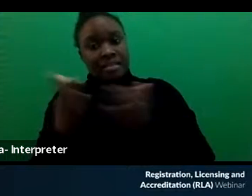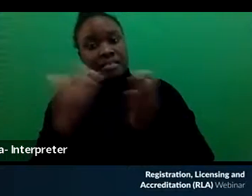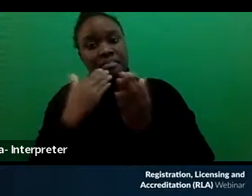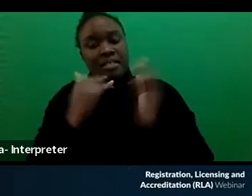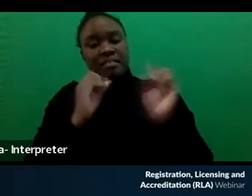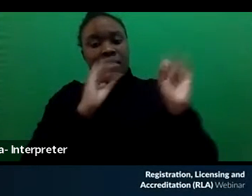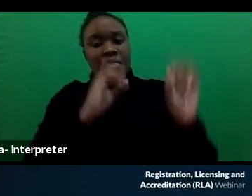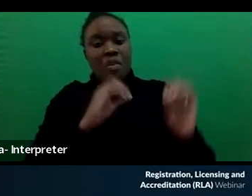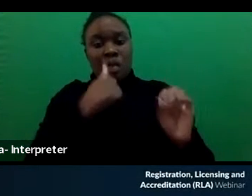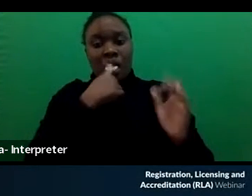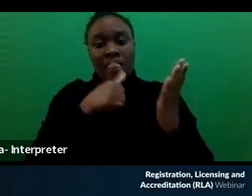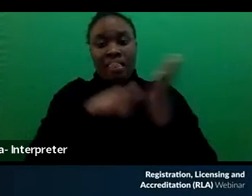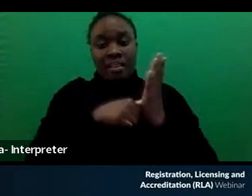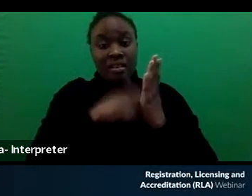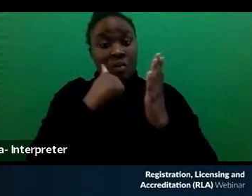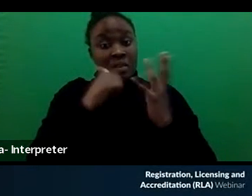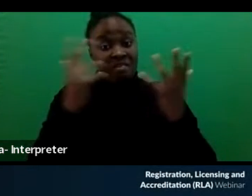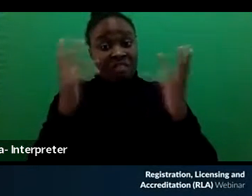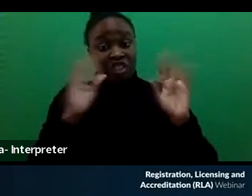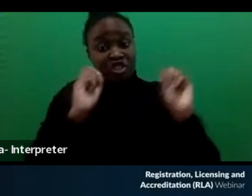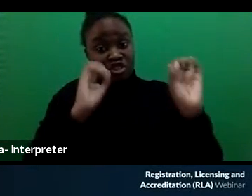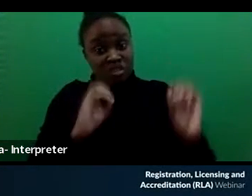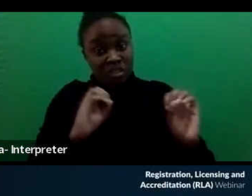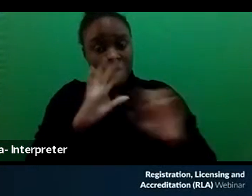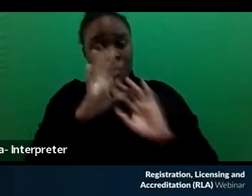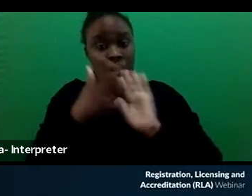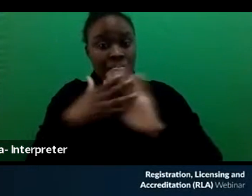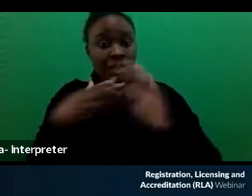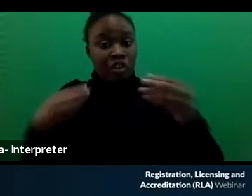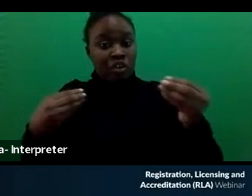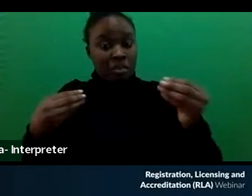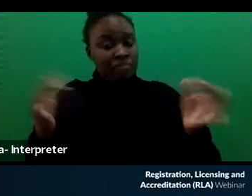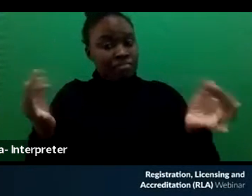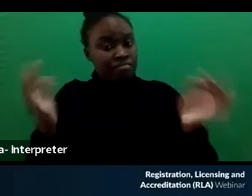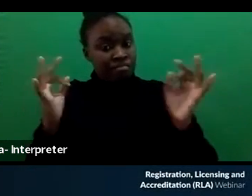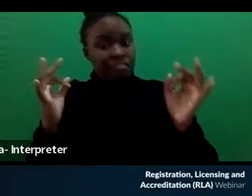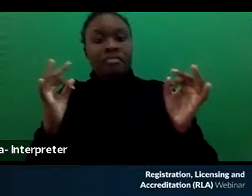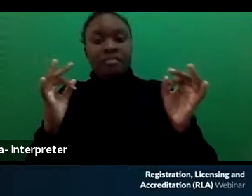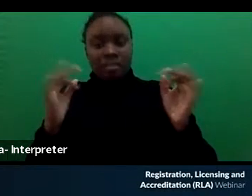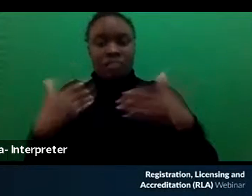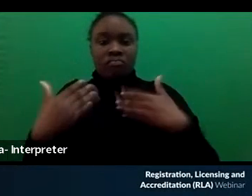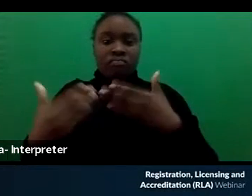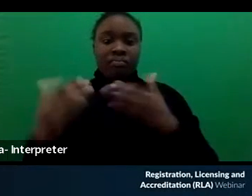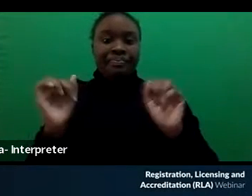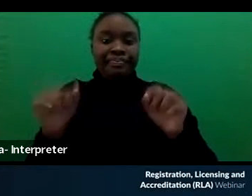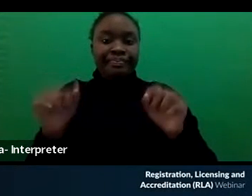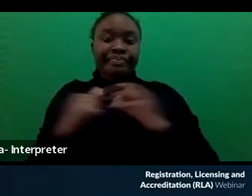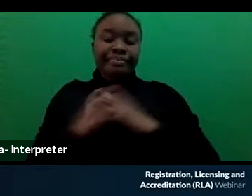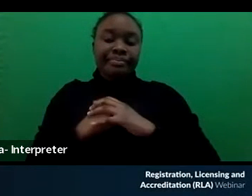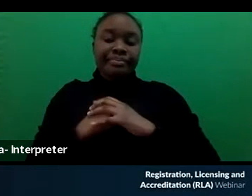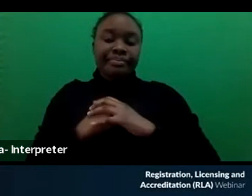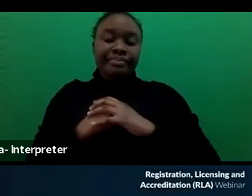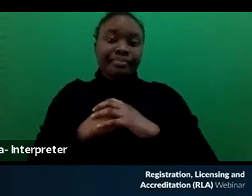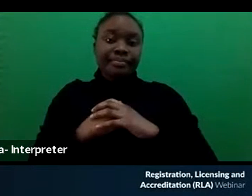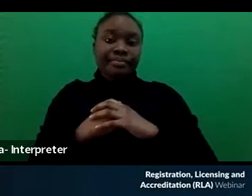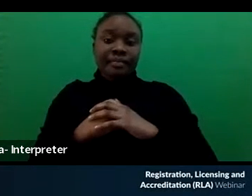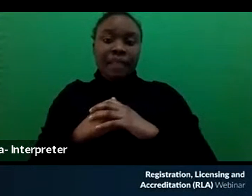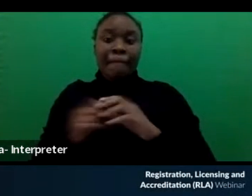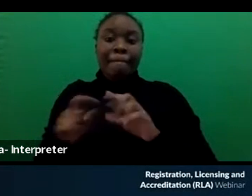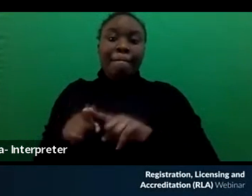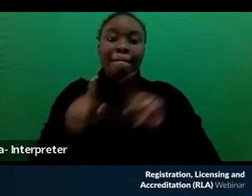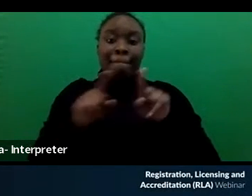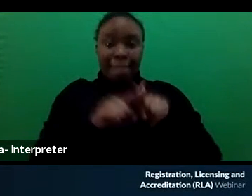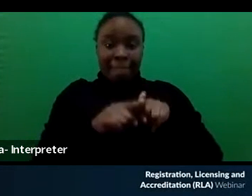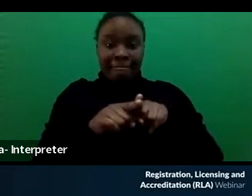And once it's uploaded and all the documents are in order, actually what we would have done, we also went a step further to